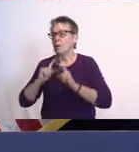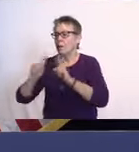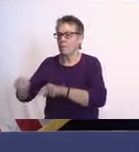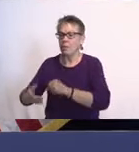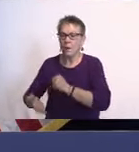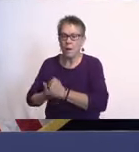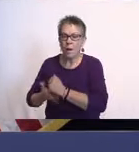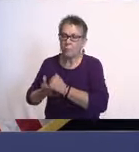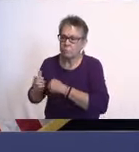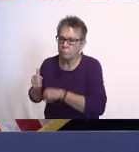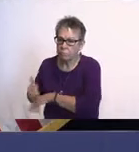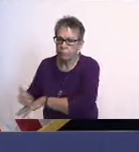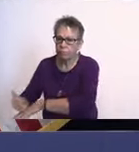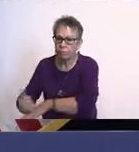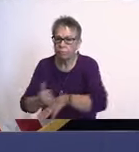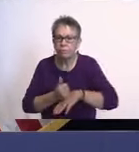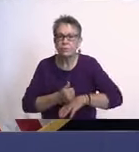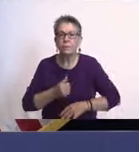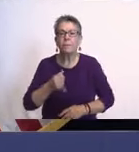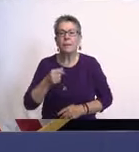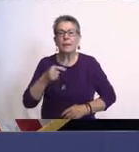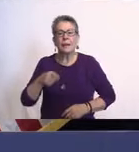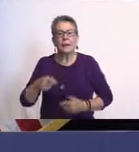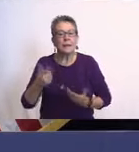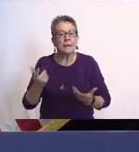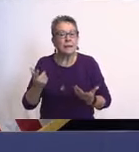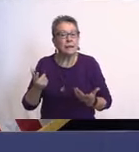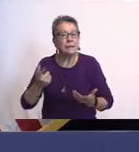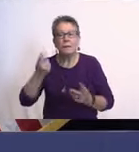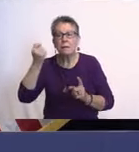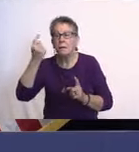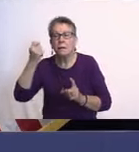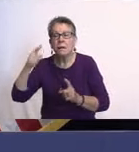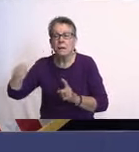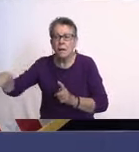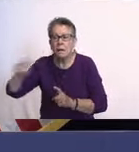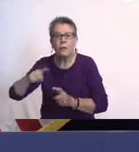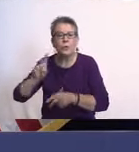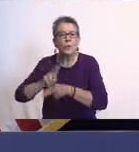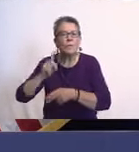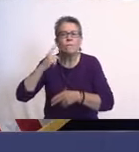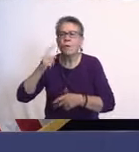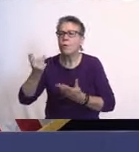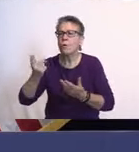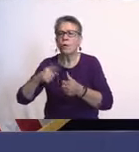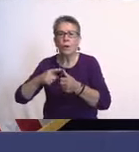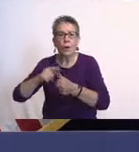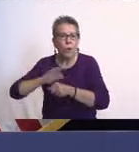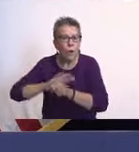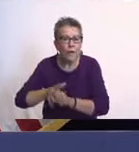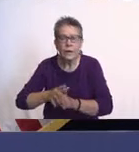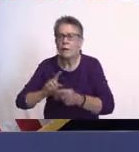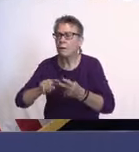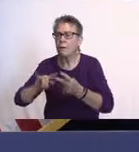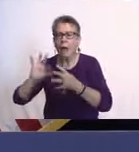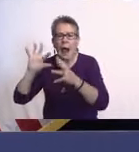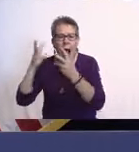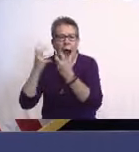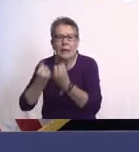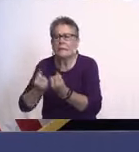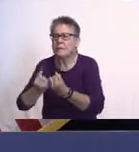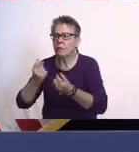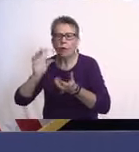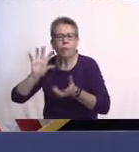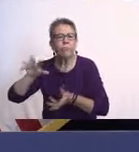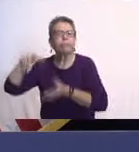a pandemic or, God forbid, a natural disaster or whatever it might be, but we'll now have more capacity, which is great. And secondly, I guess